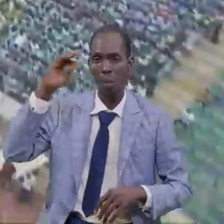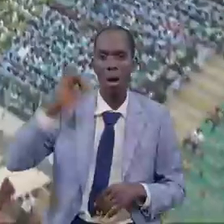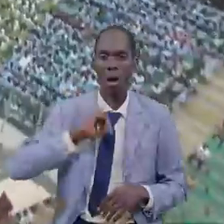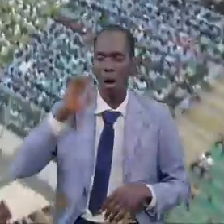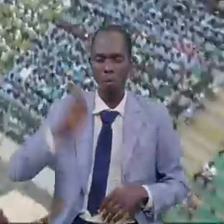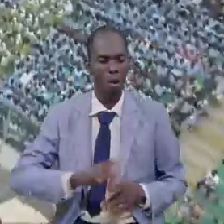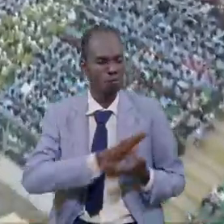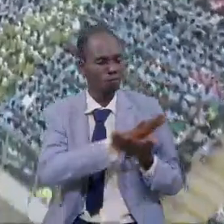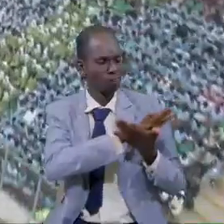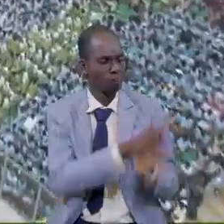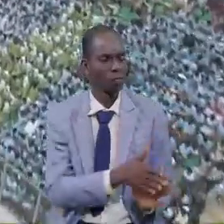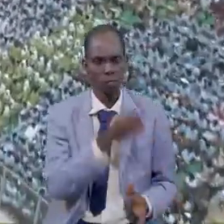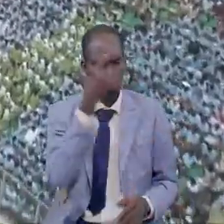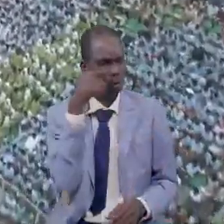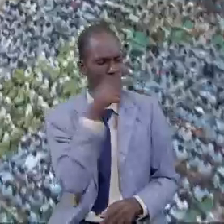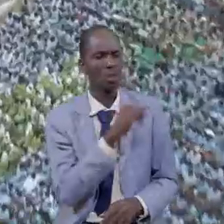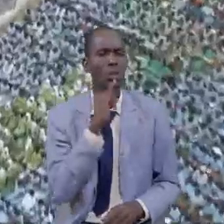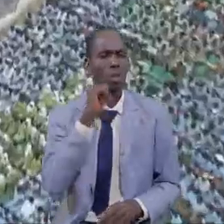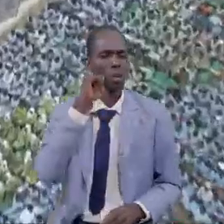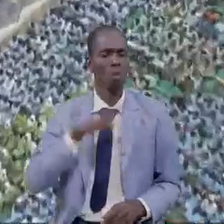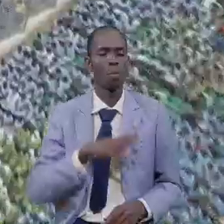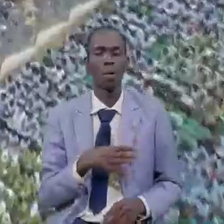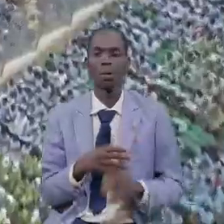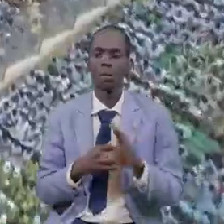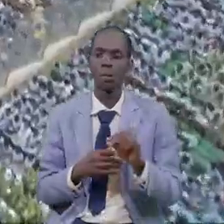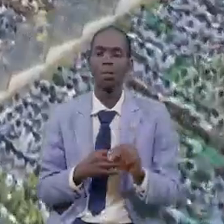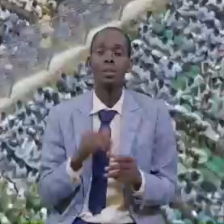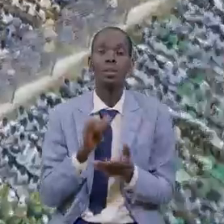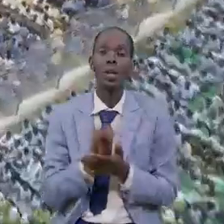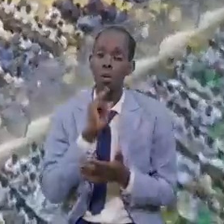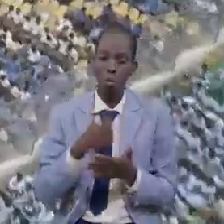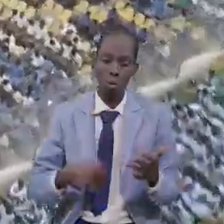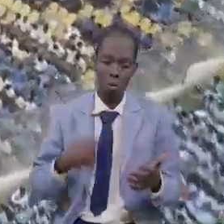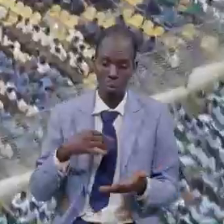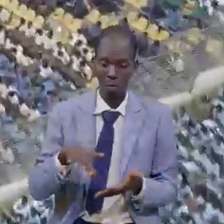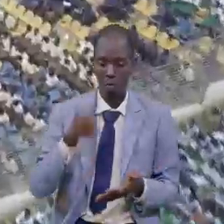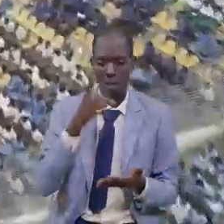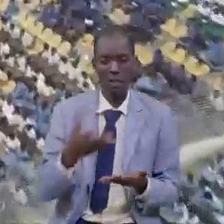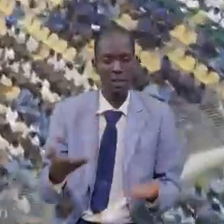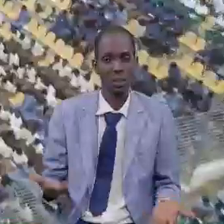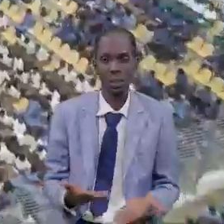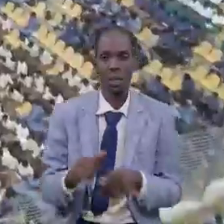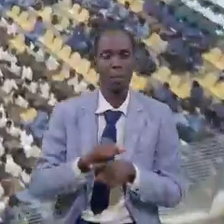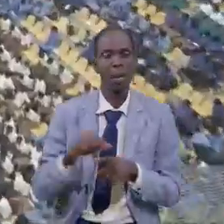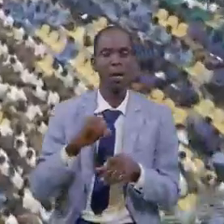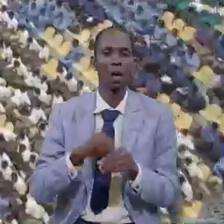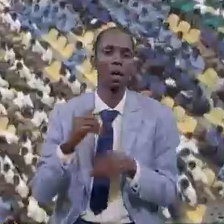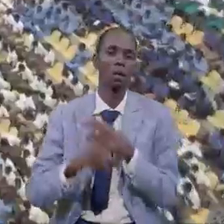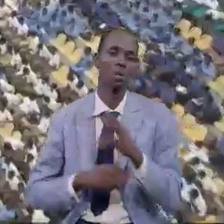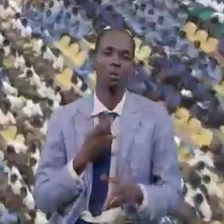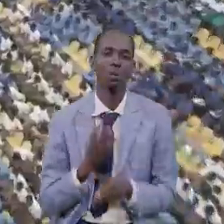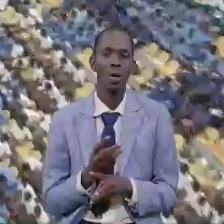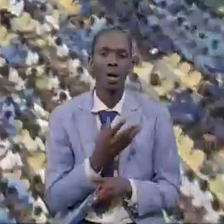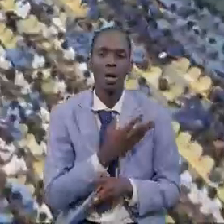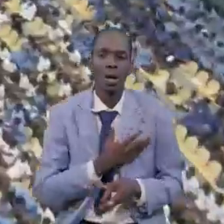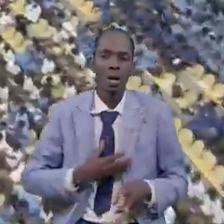a woman. That's what we match here in the world. And it says, be not conformed